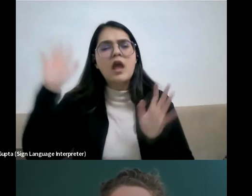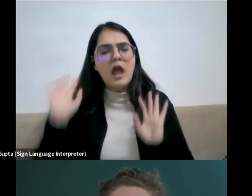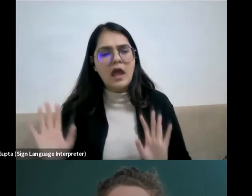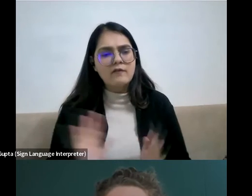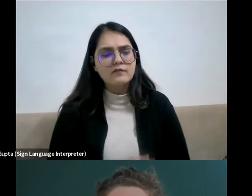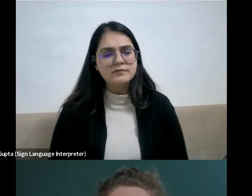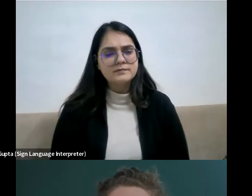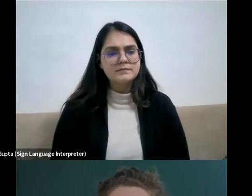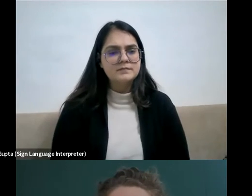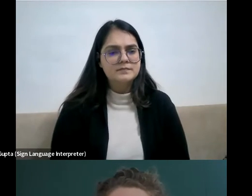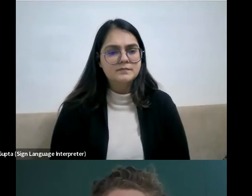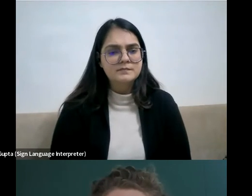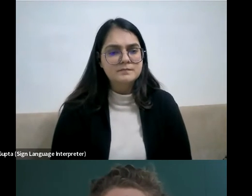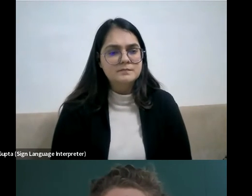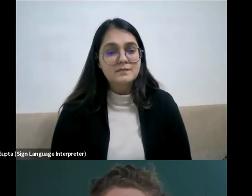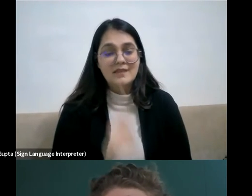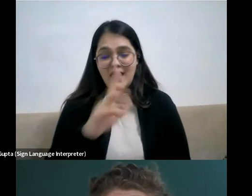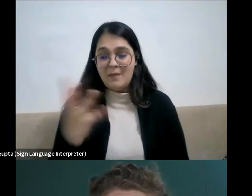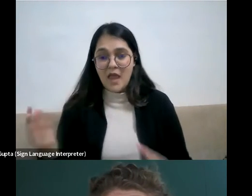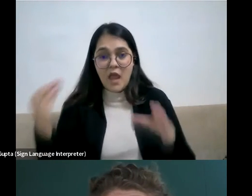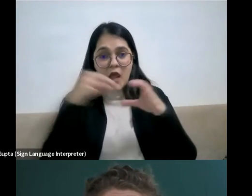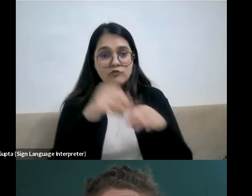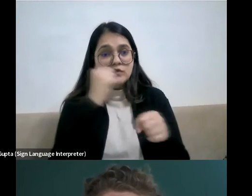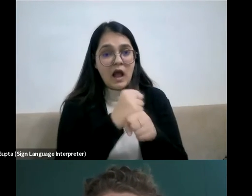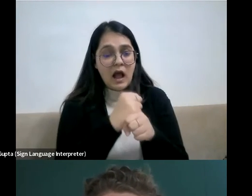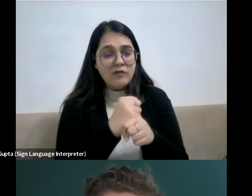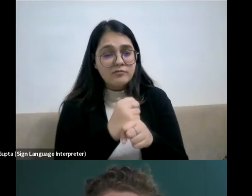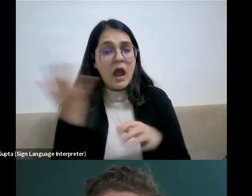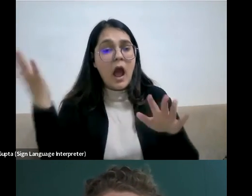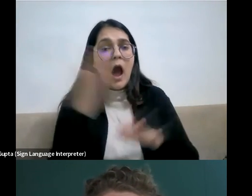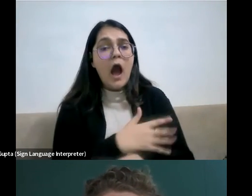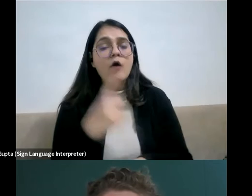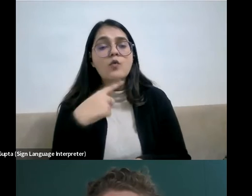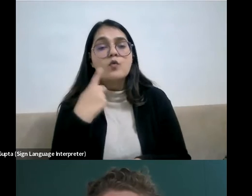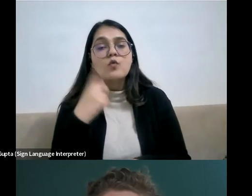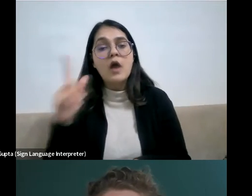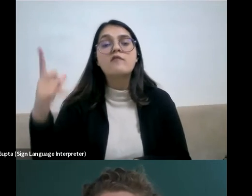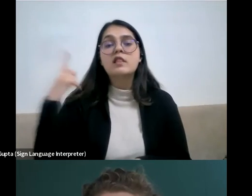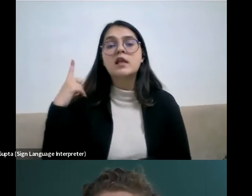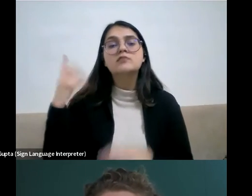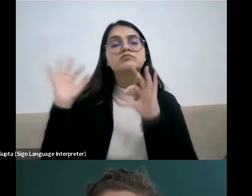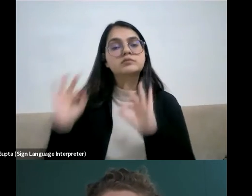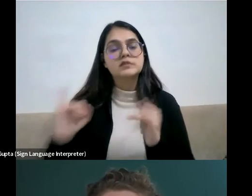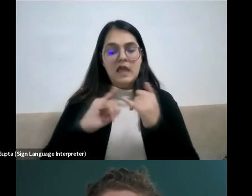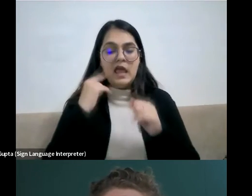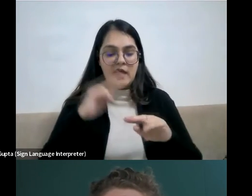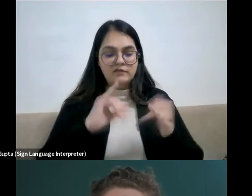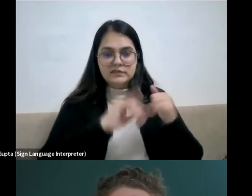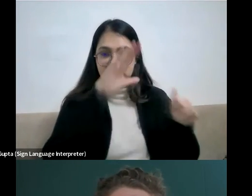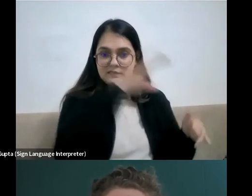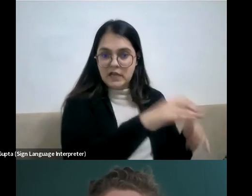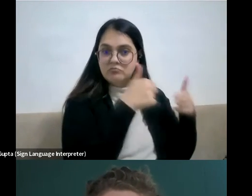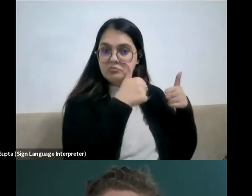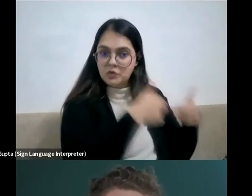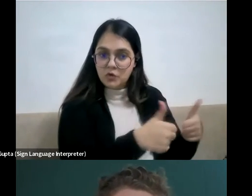that inclusive governance depends largely on a capable state. It depends on a state that